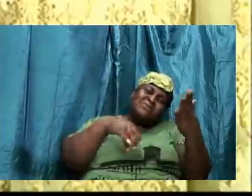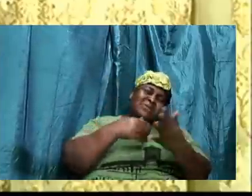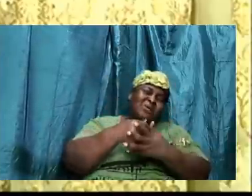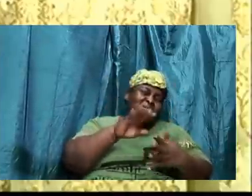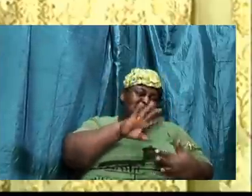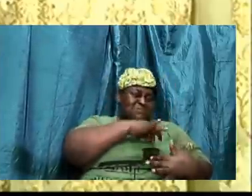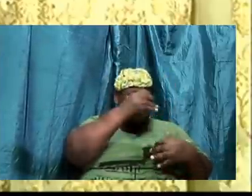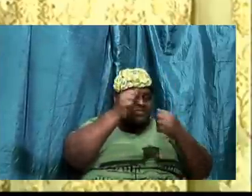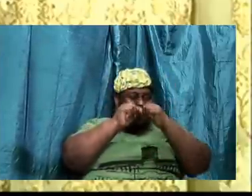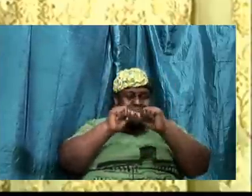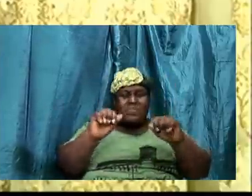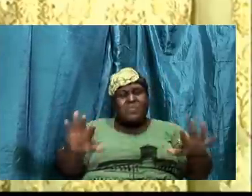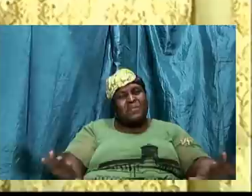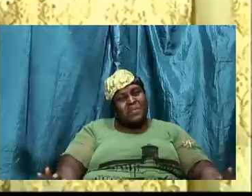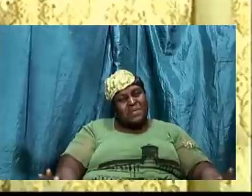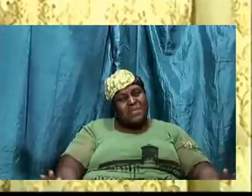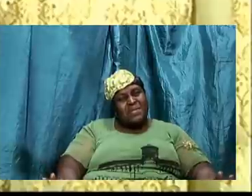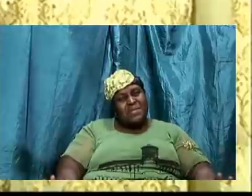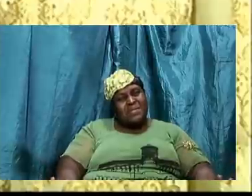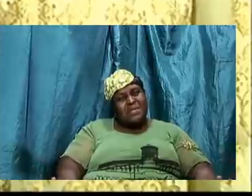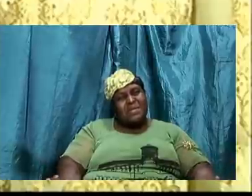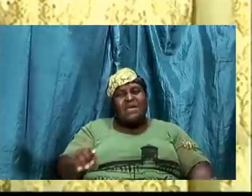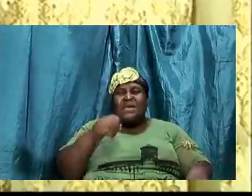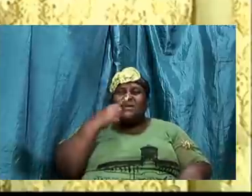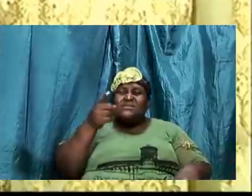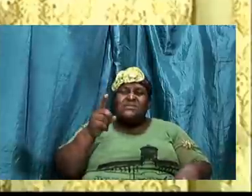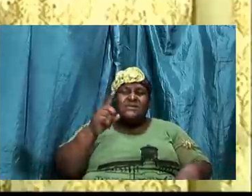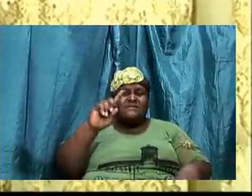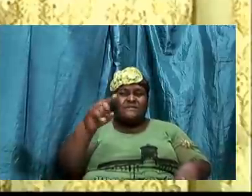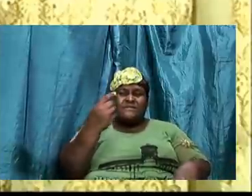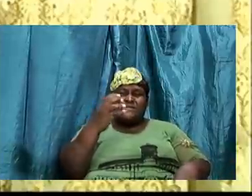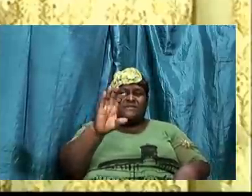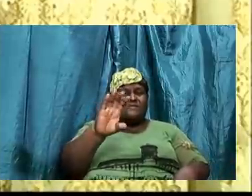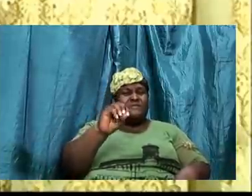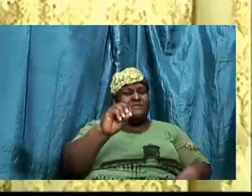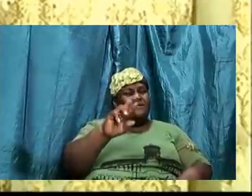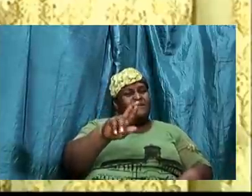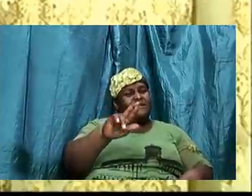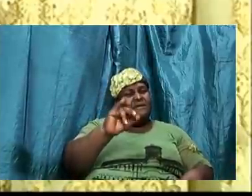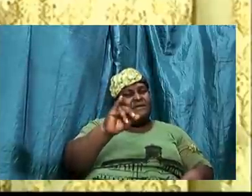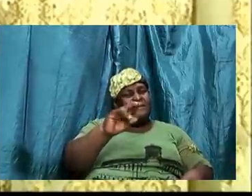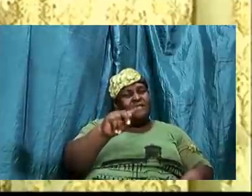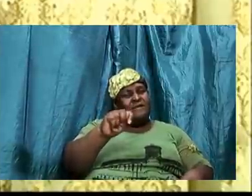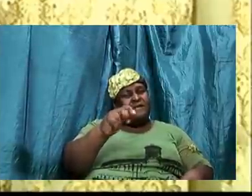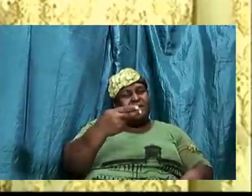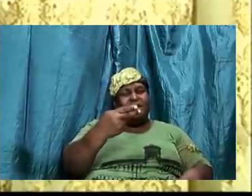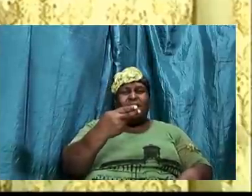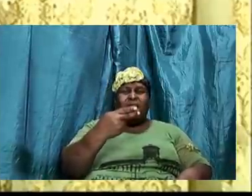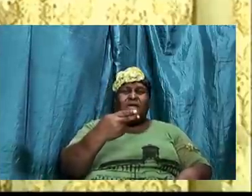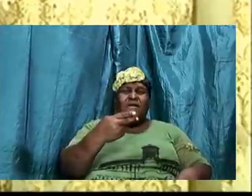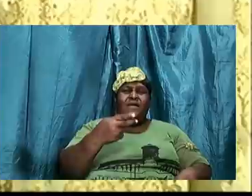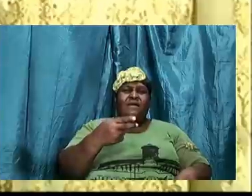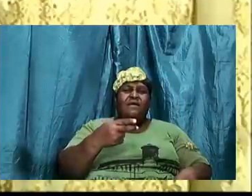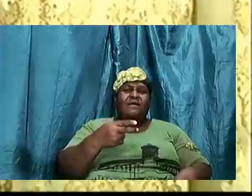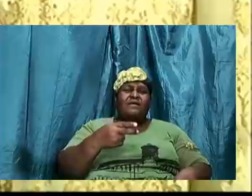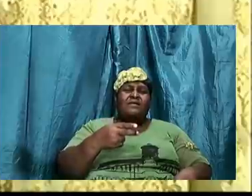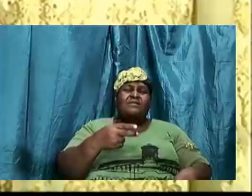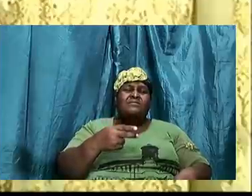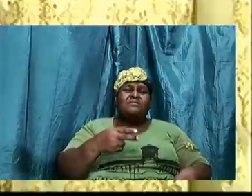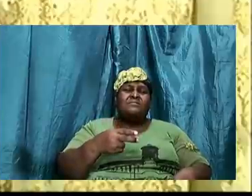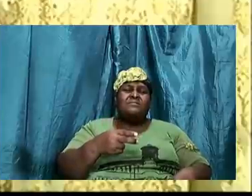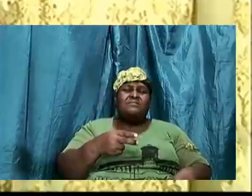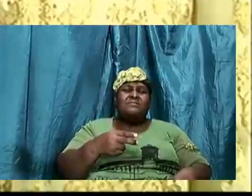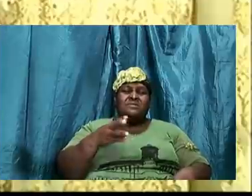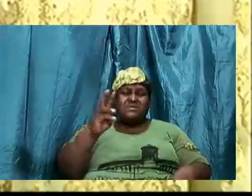We also made mention that in 1 Corinthians chapter 6, 17 through to 20, right,